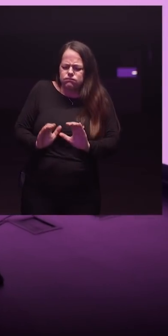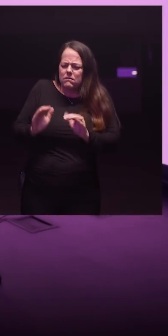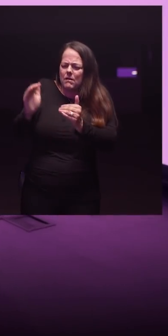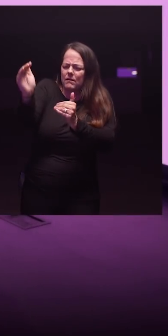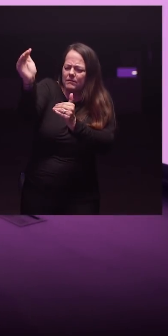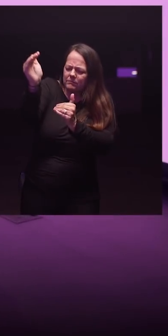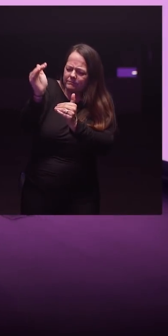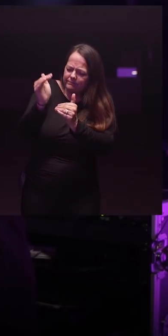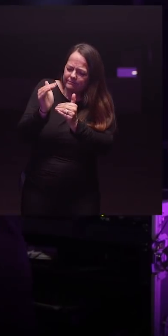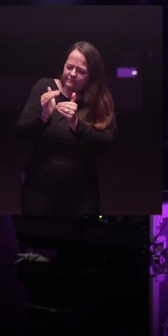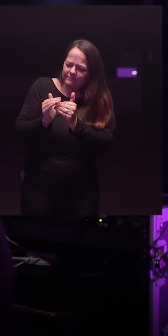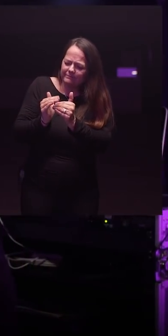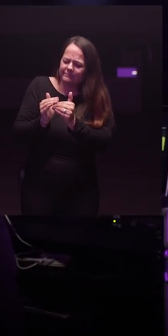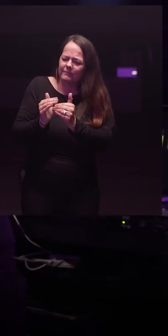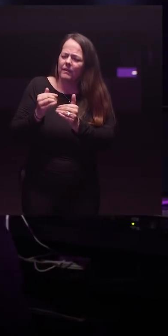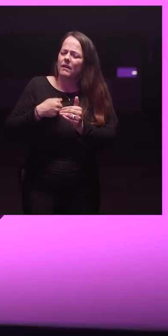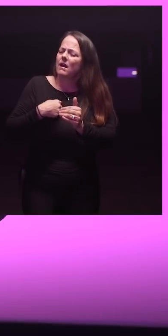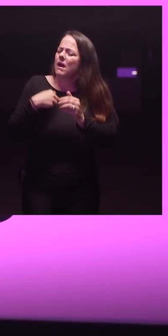closing in.